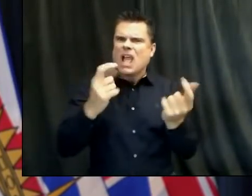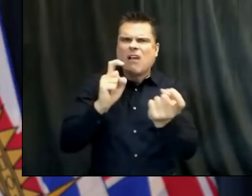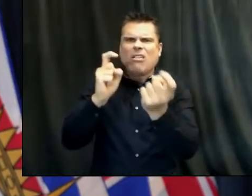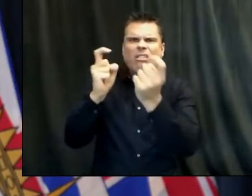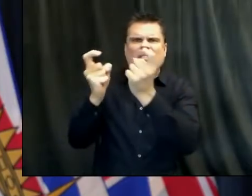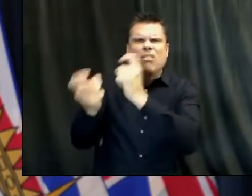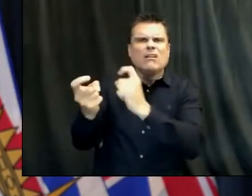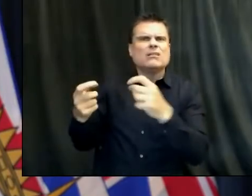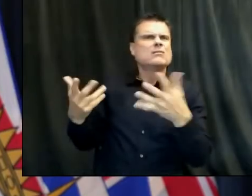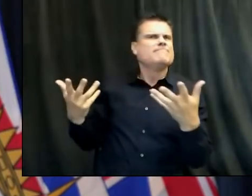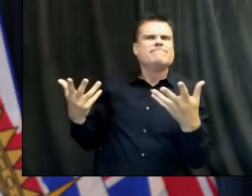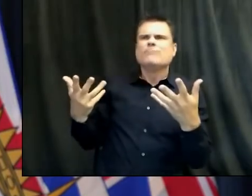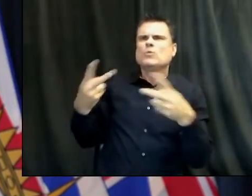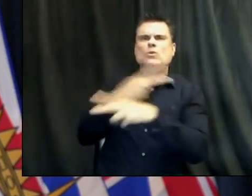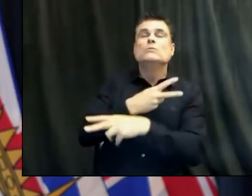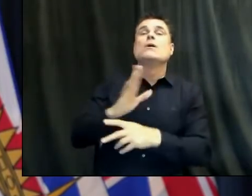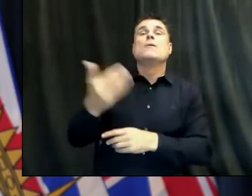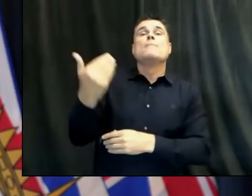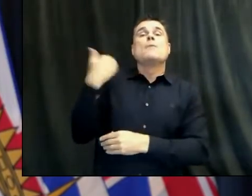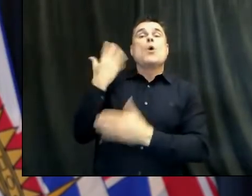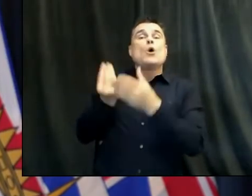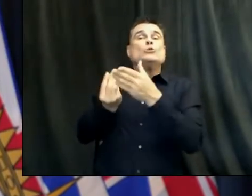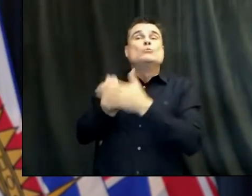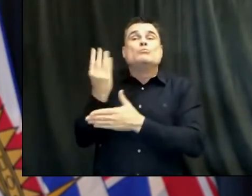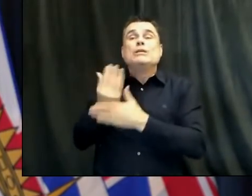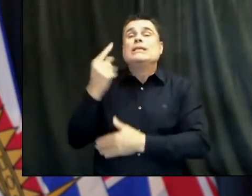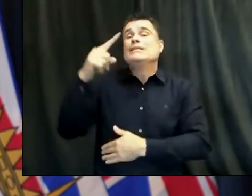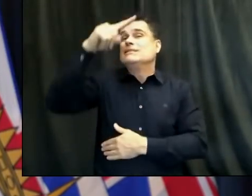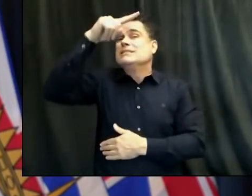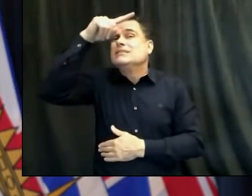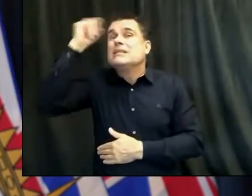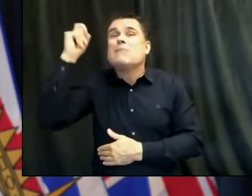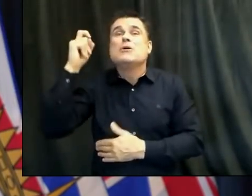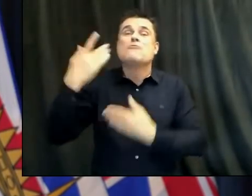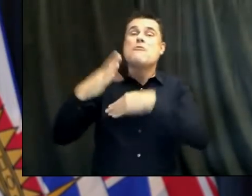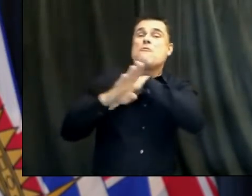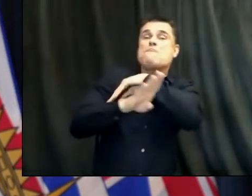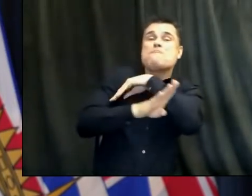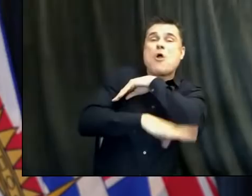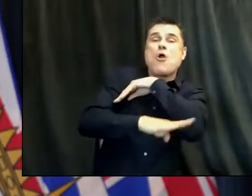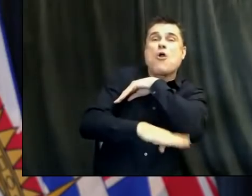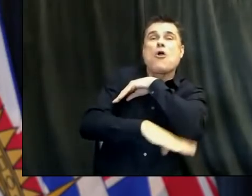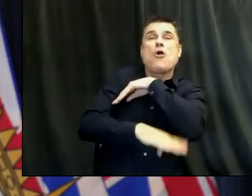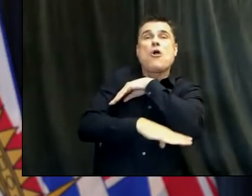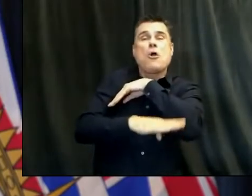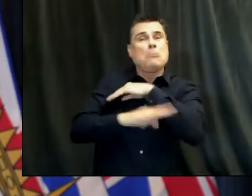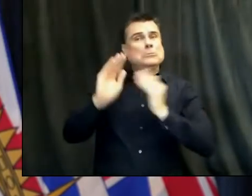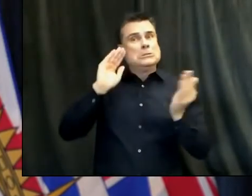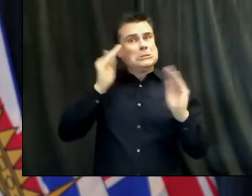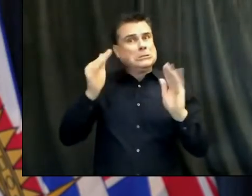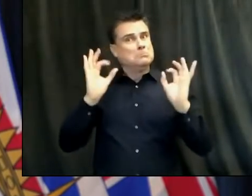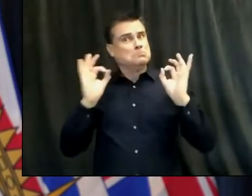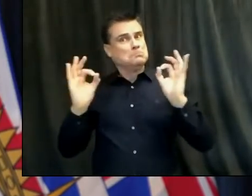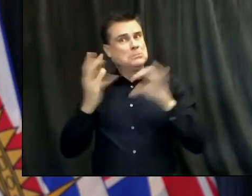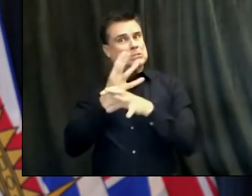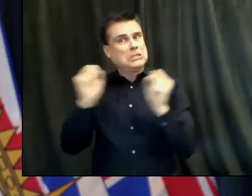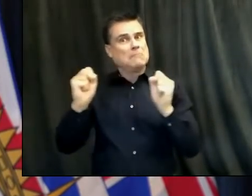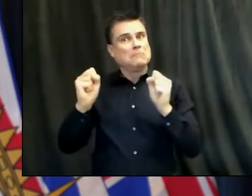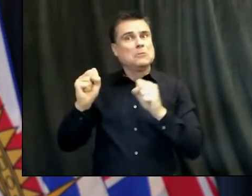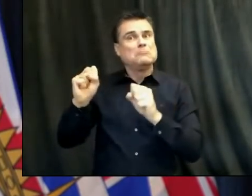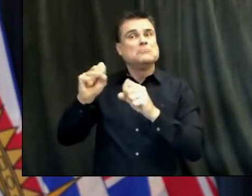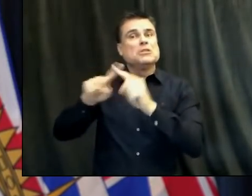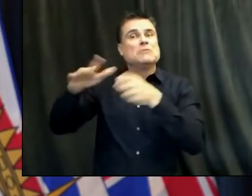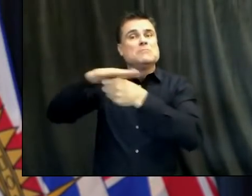before in the spring, in the summer, and even earlier in the fall. This means that any location that was able safely to